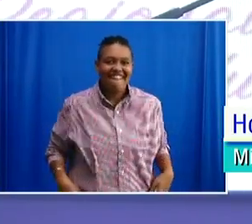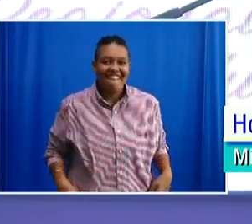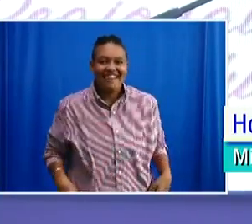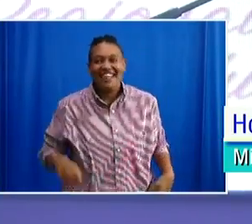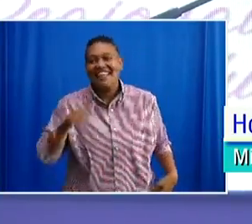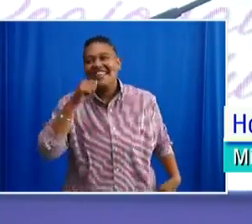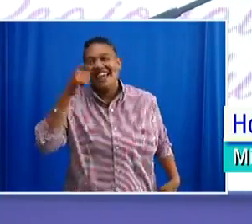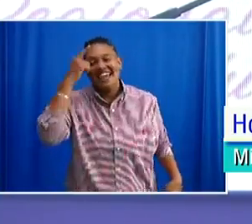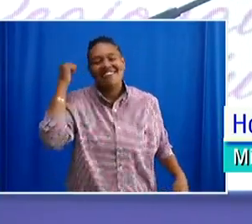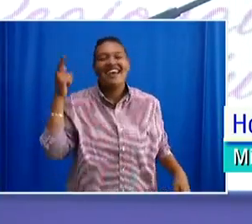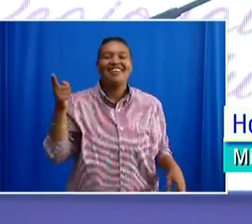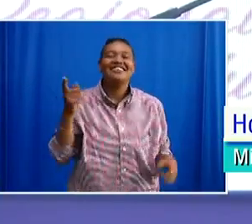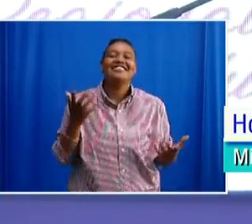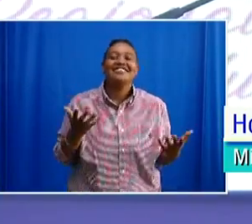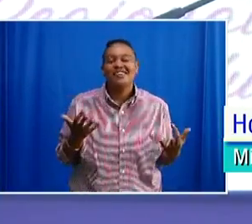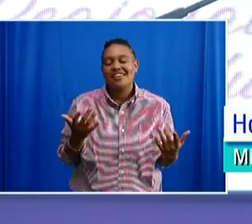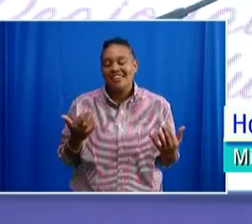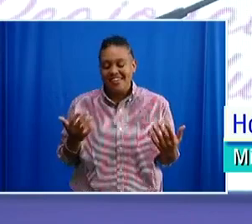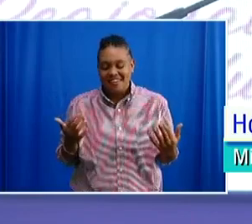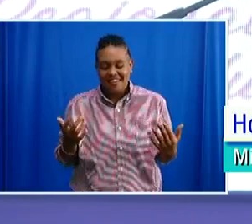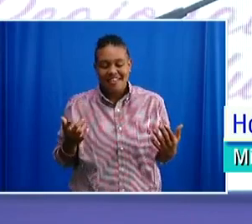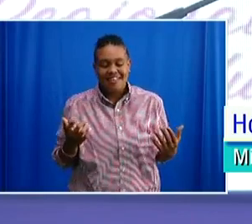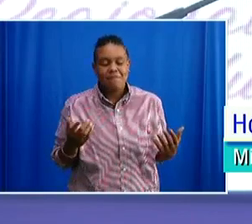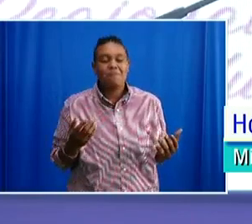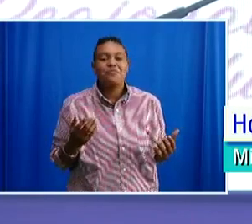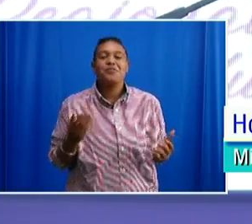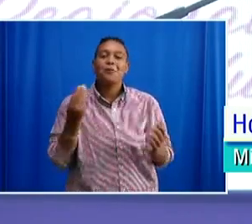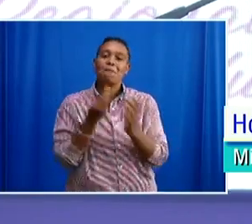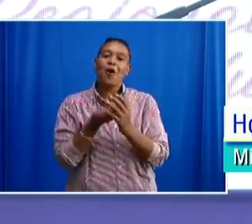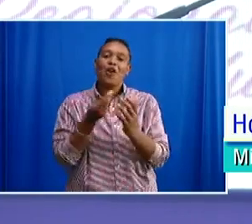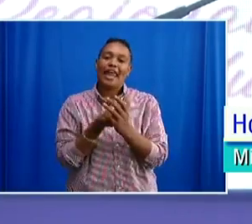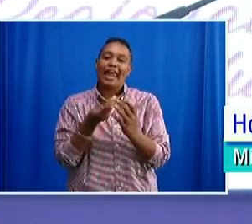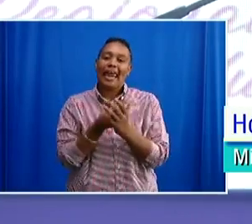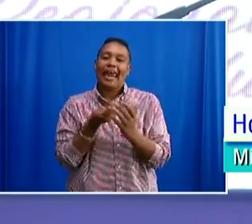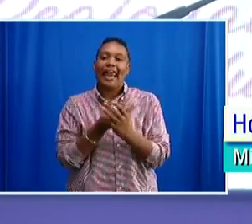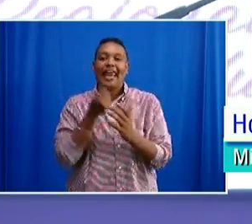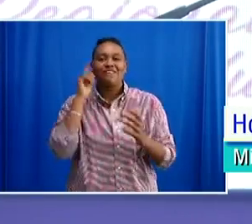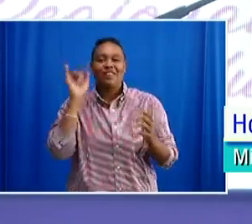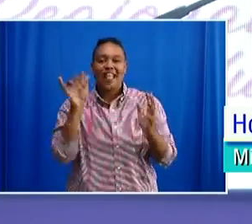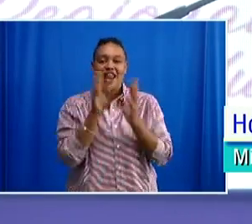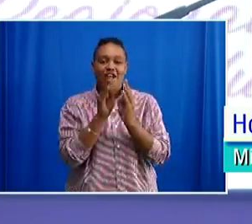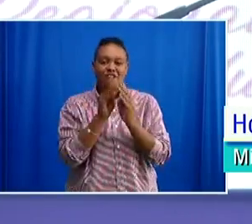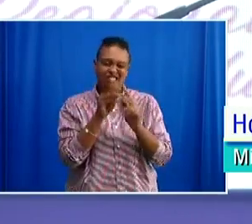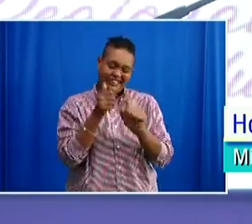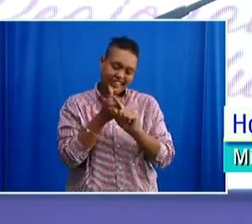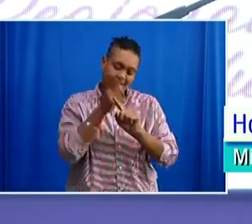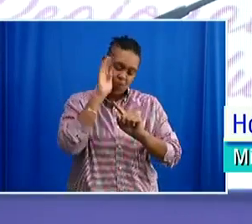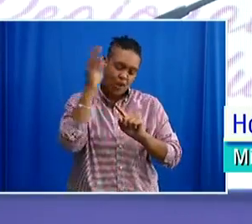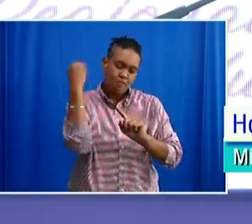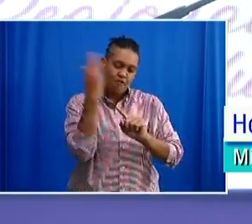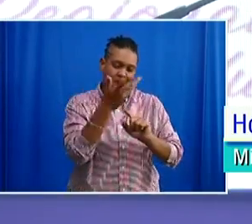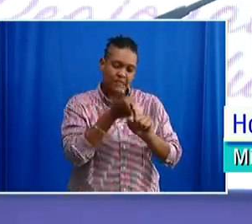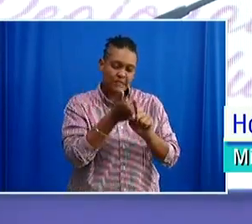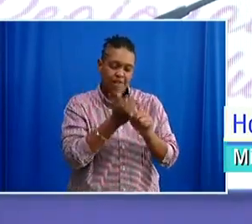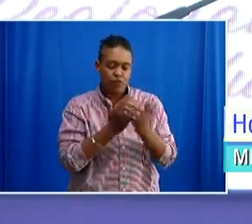Not because the bulk of the funding for the conference will be